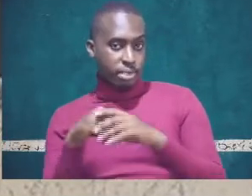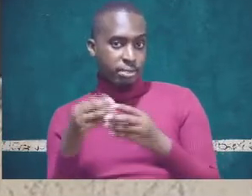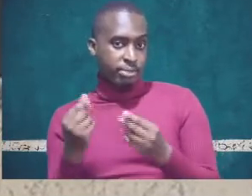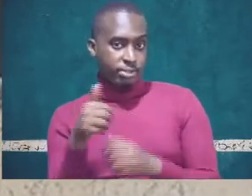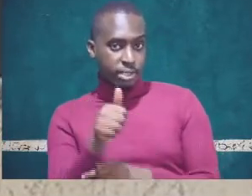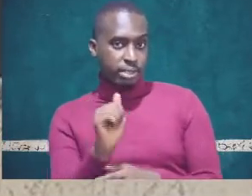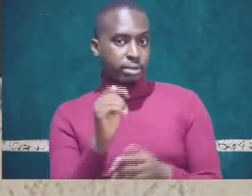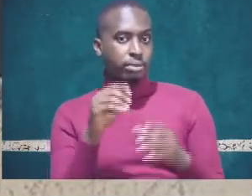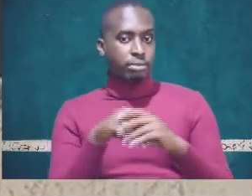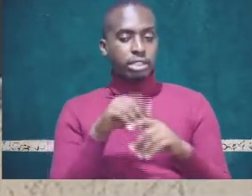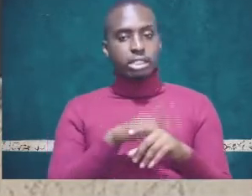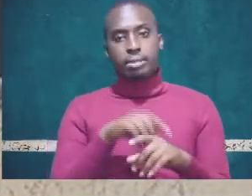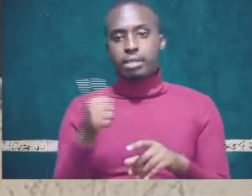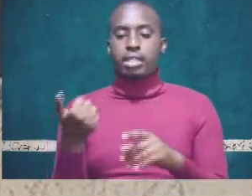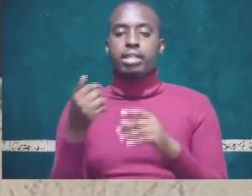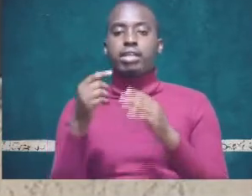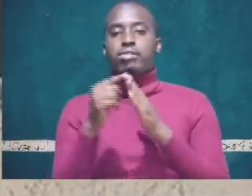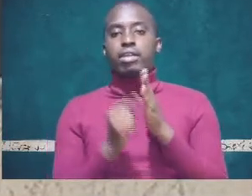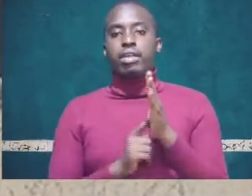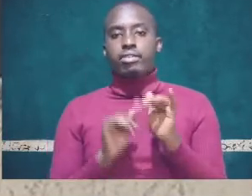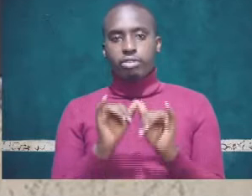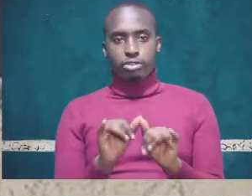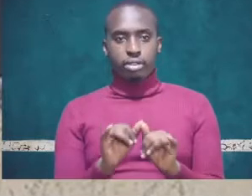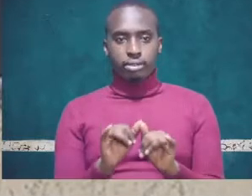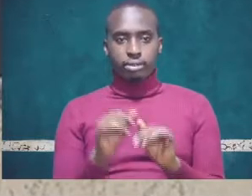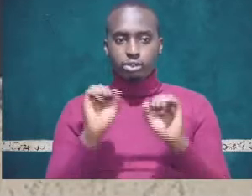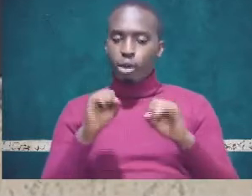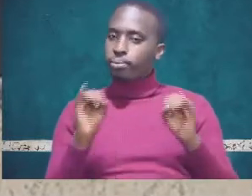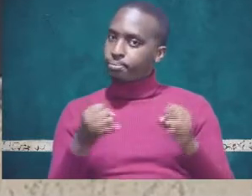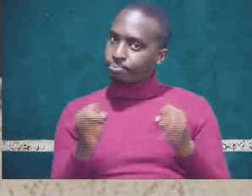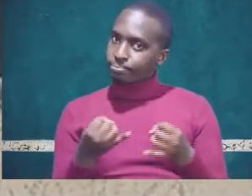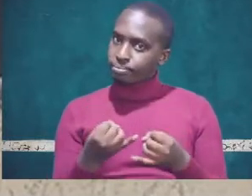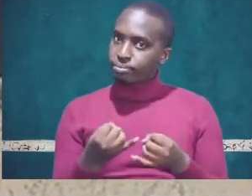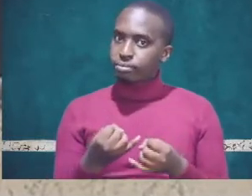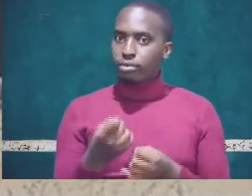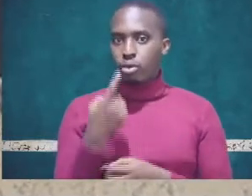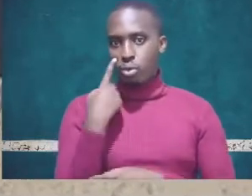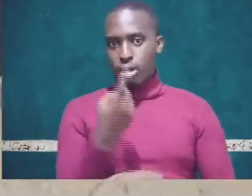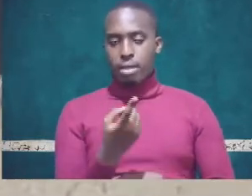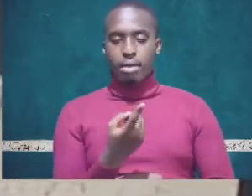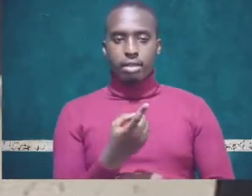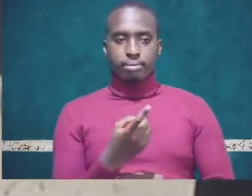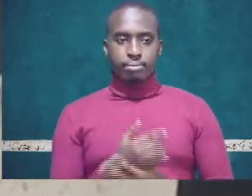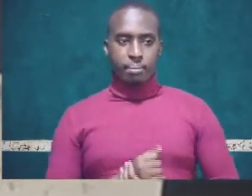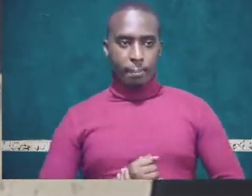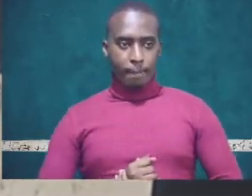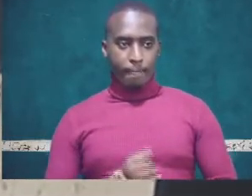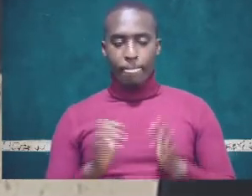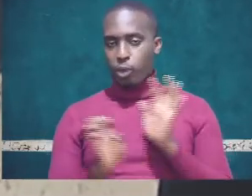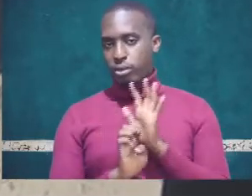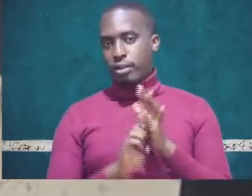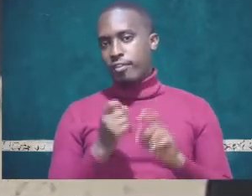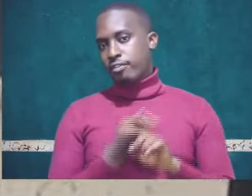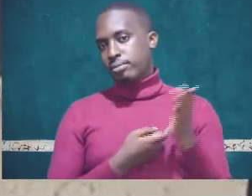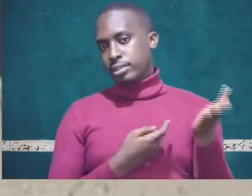factors are constant. So we can now try to illustrate that, and we see. So for example, like from